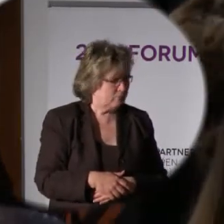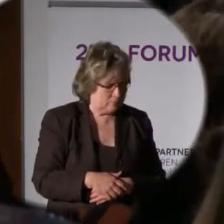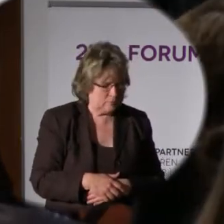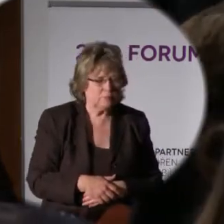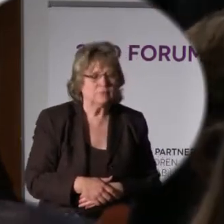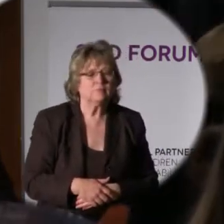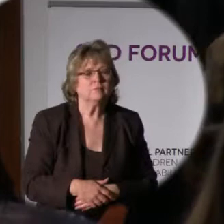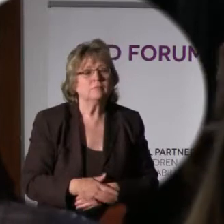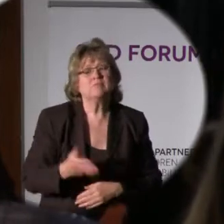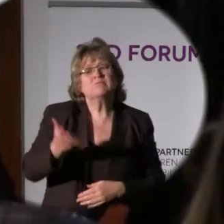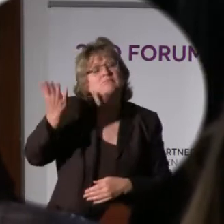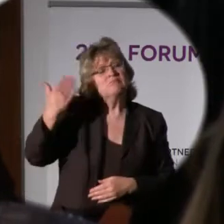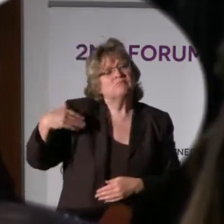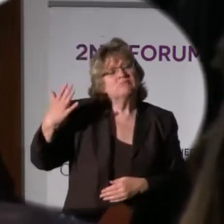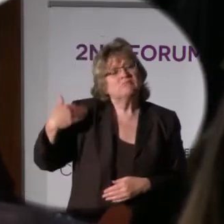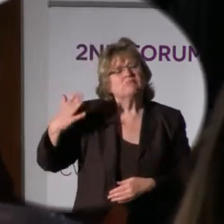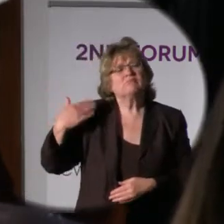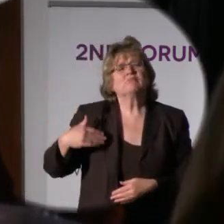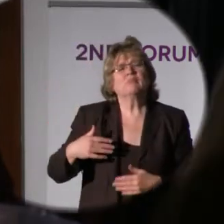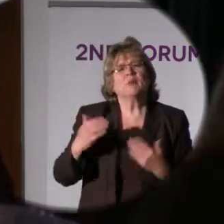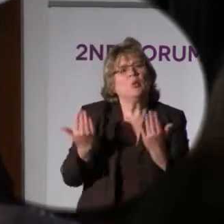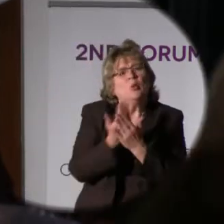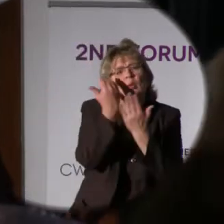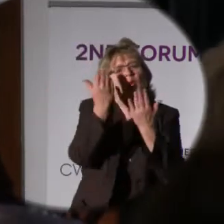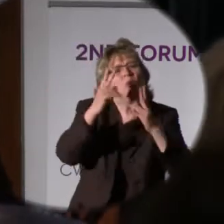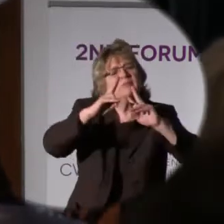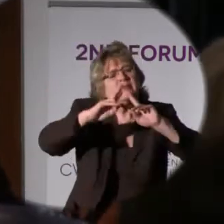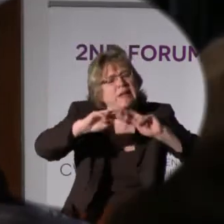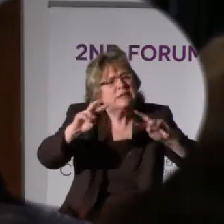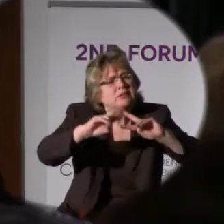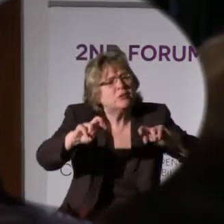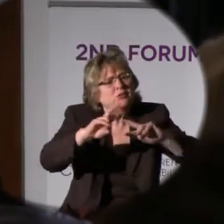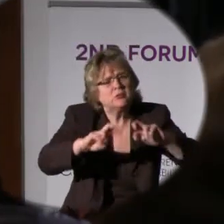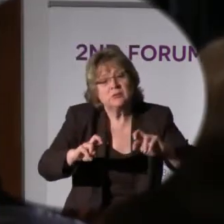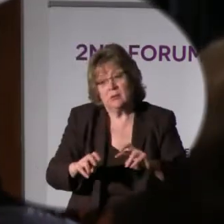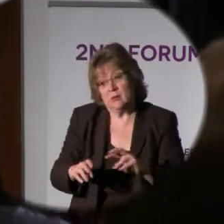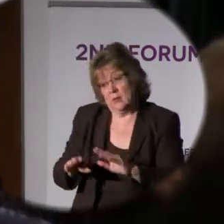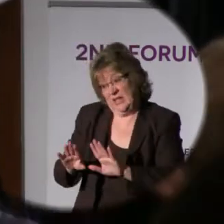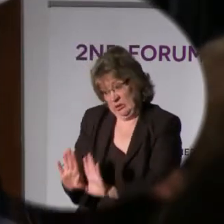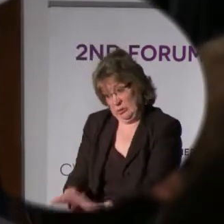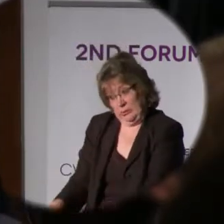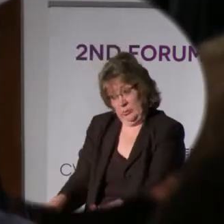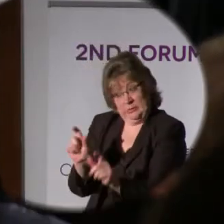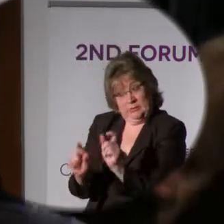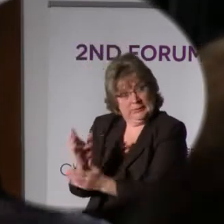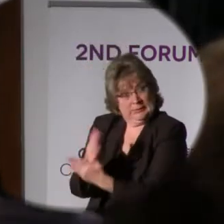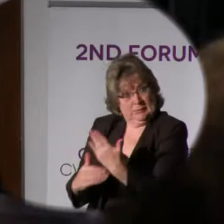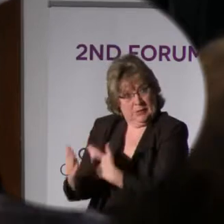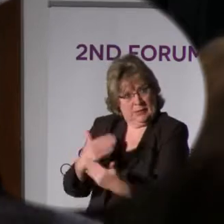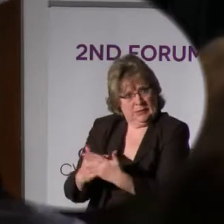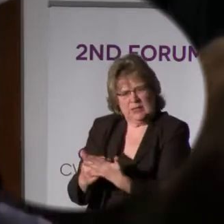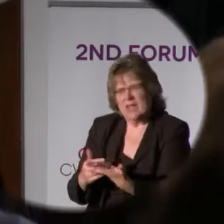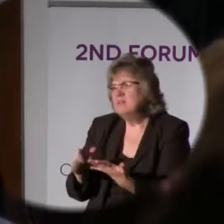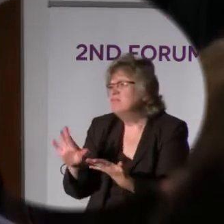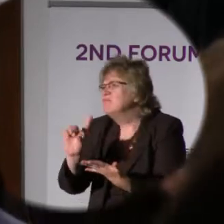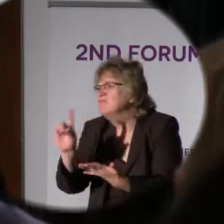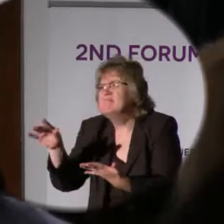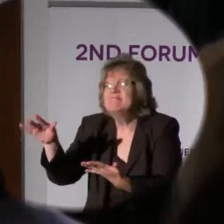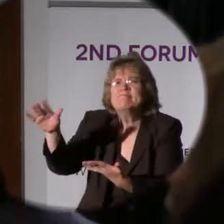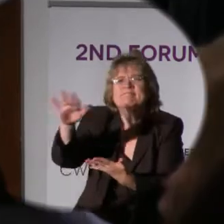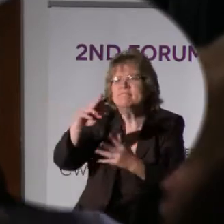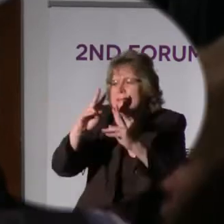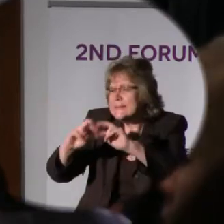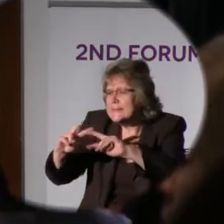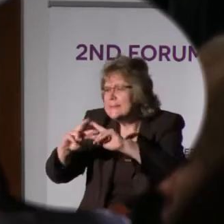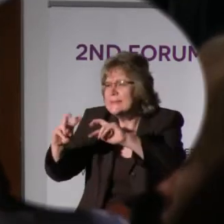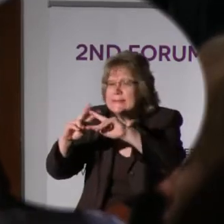children with disabilities. UNICEF Malawi funded the study, which was conducted by Center for